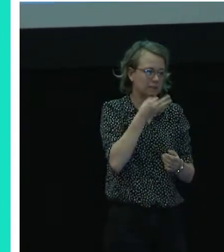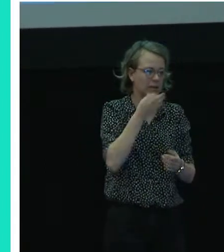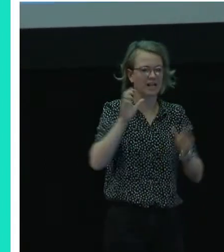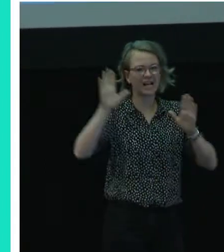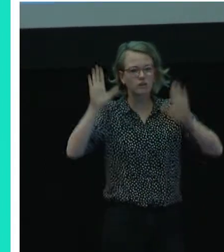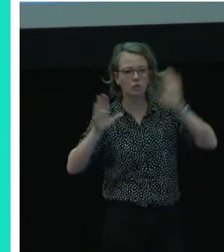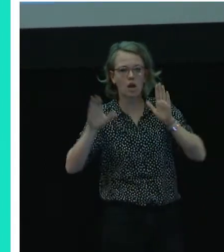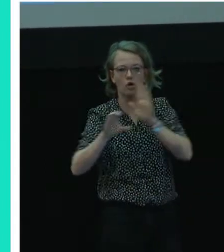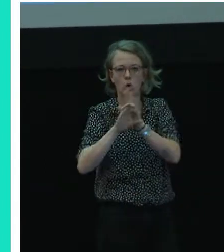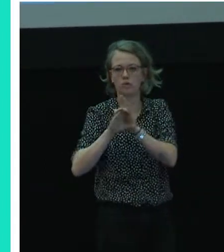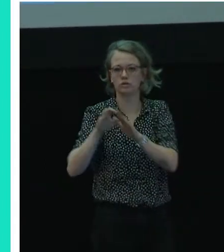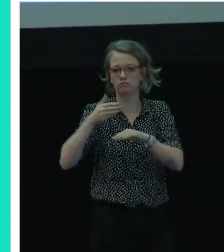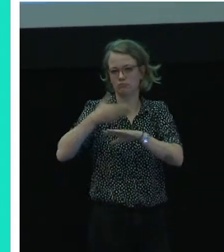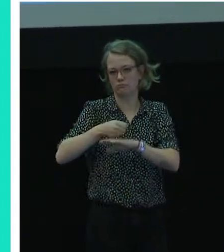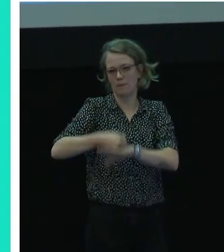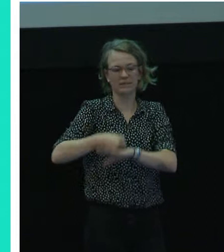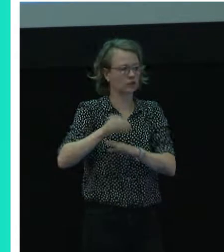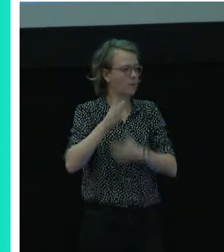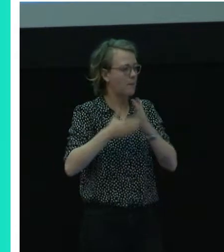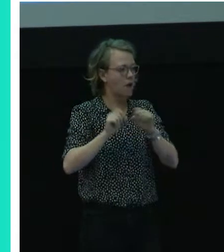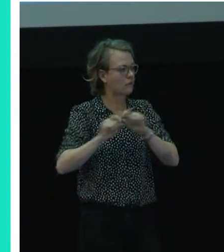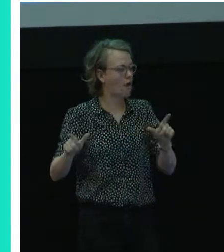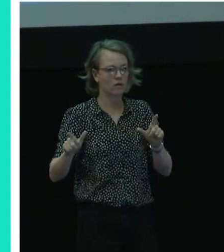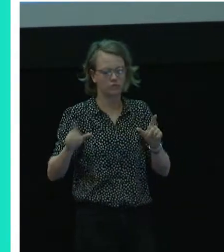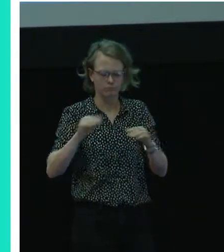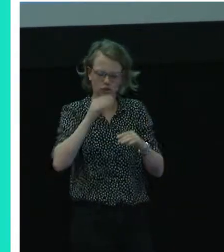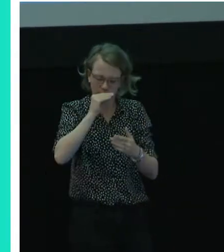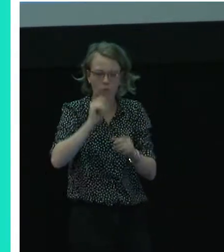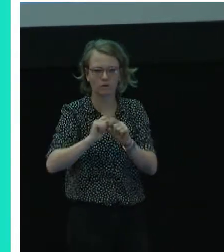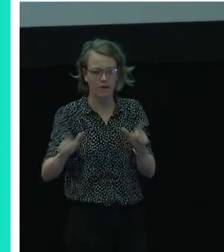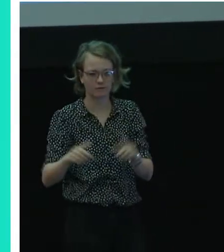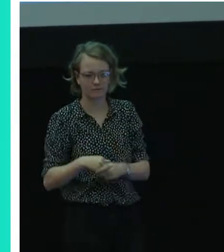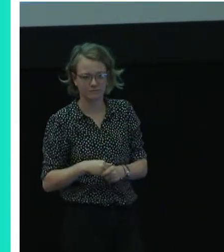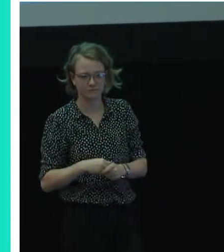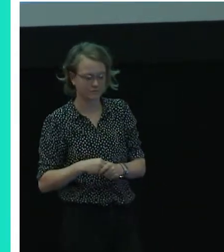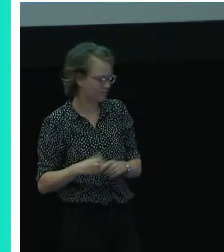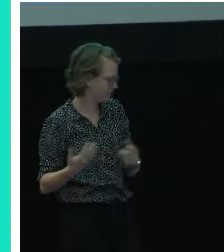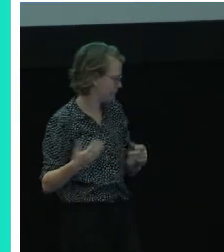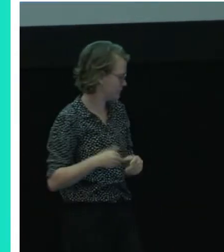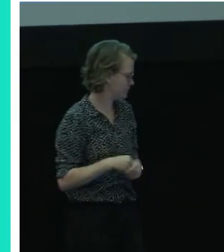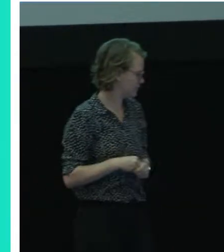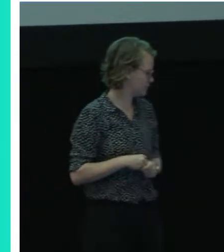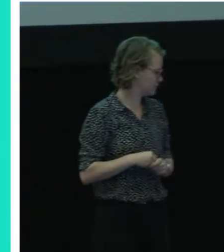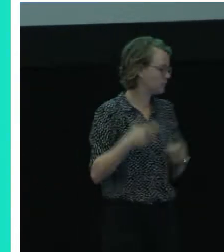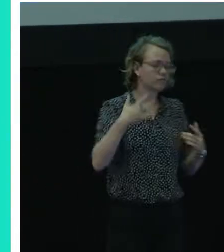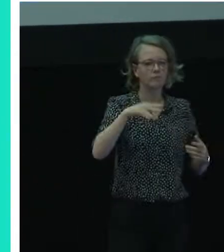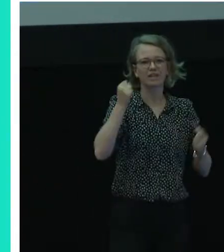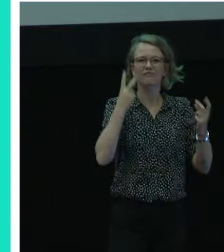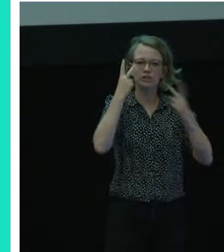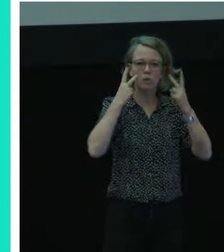are not pantomimes or simple gestural codes based on a spoken language.